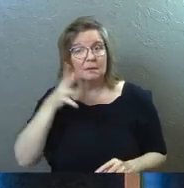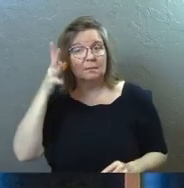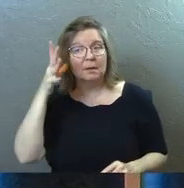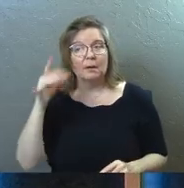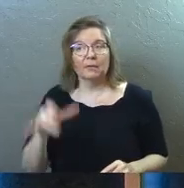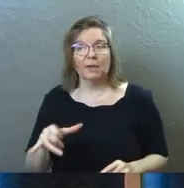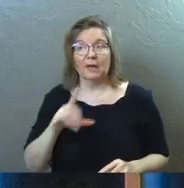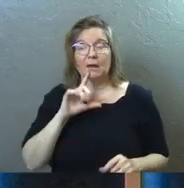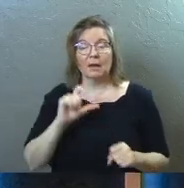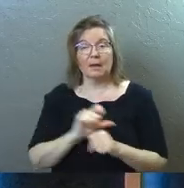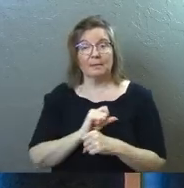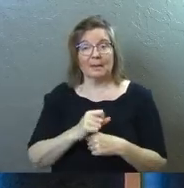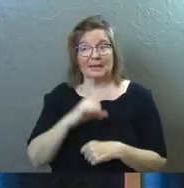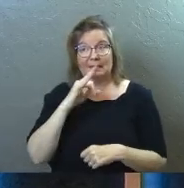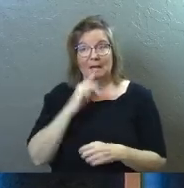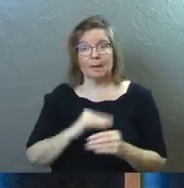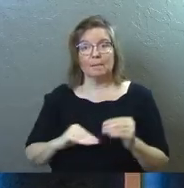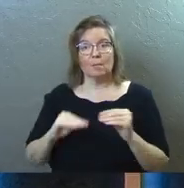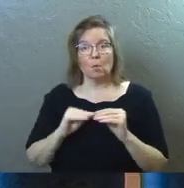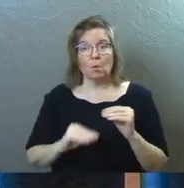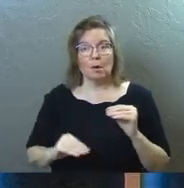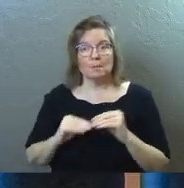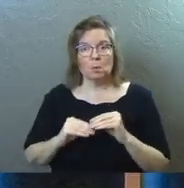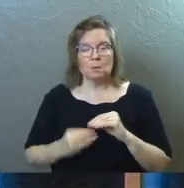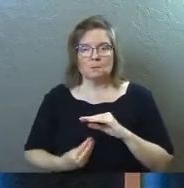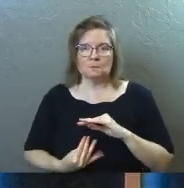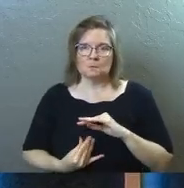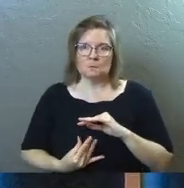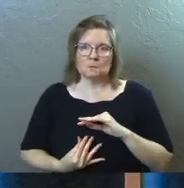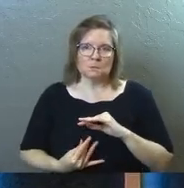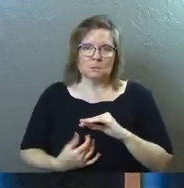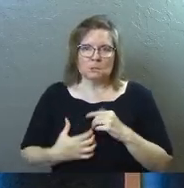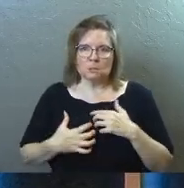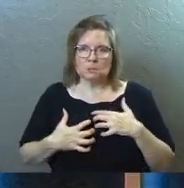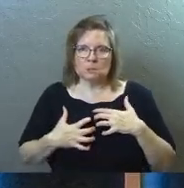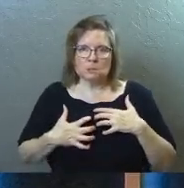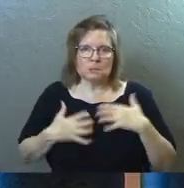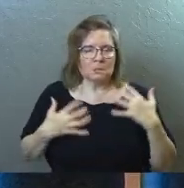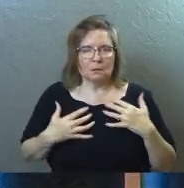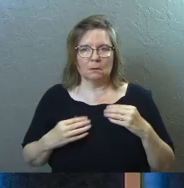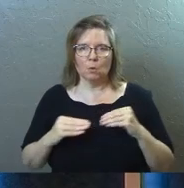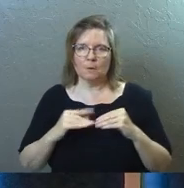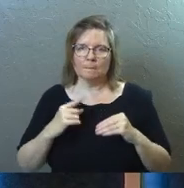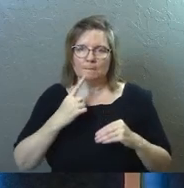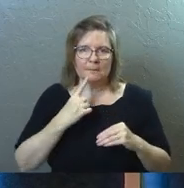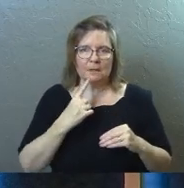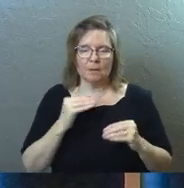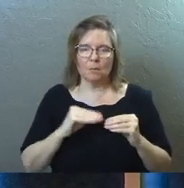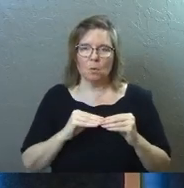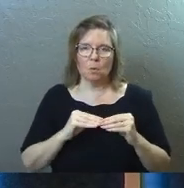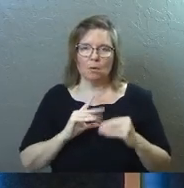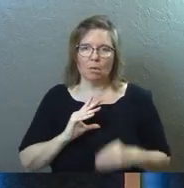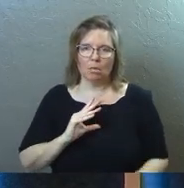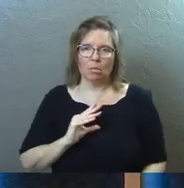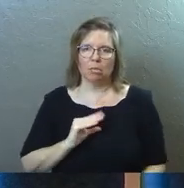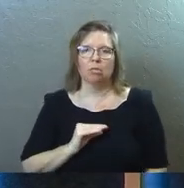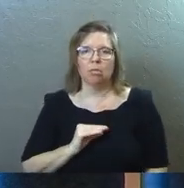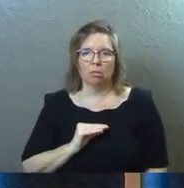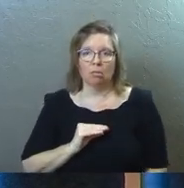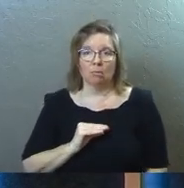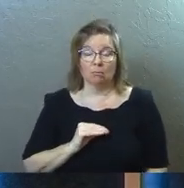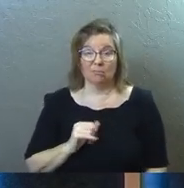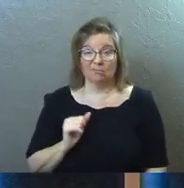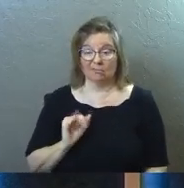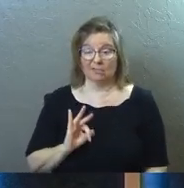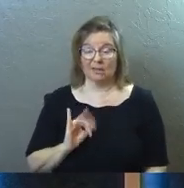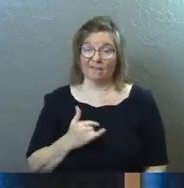way that actually makes our kids more and more angry, more and more embittered, more and more discouraged.